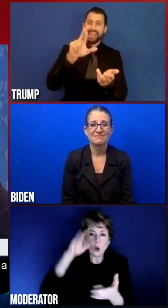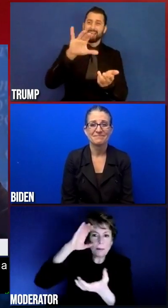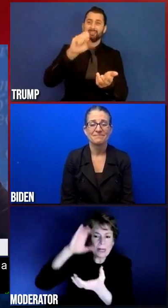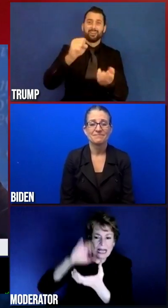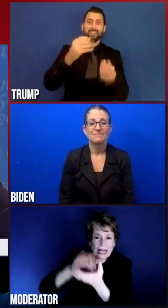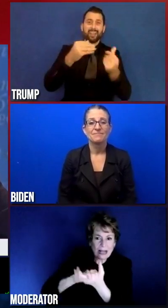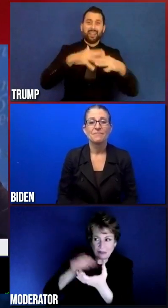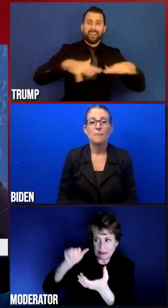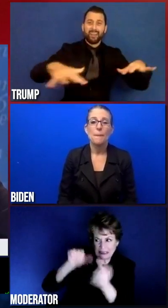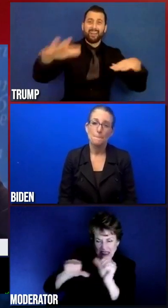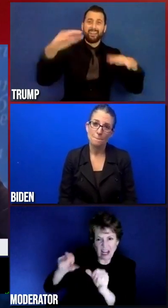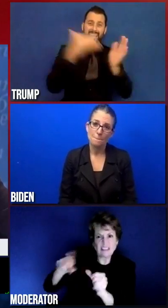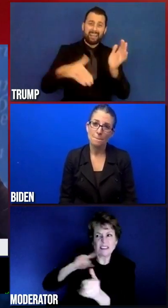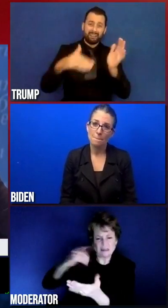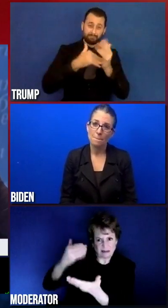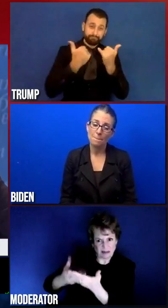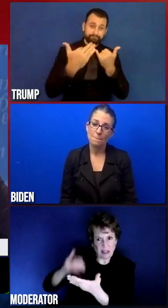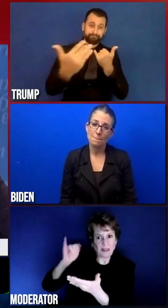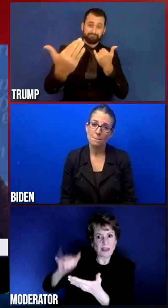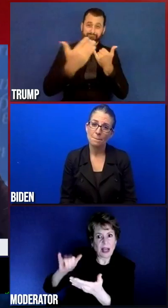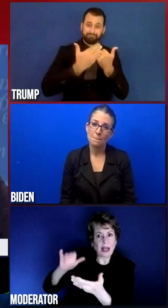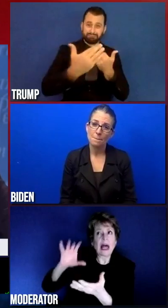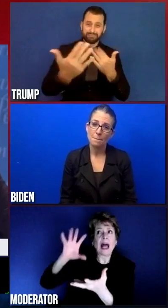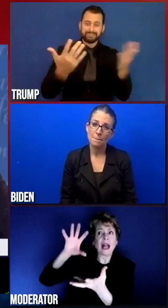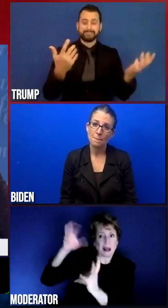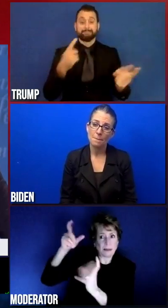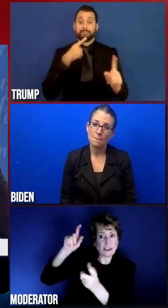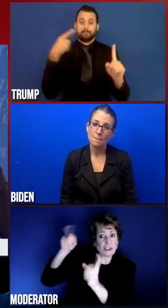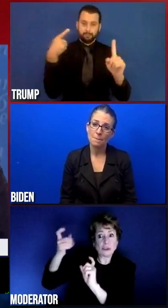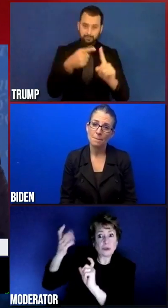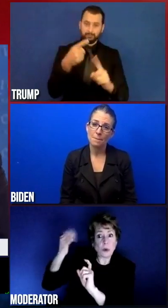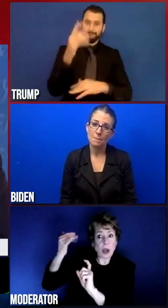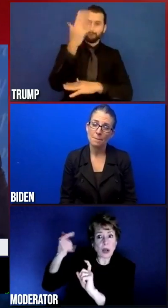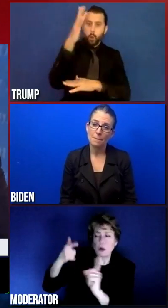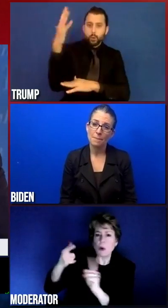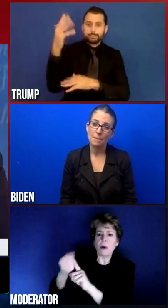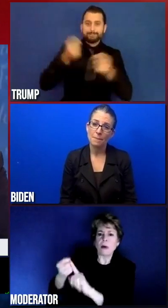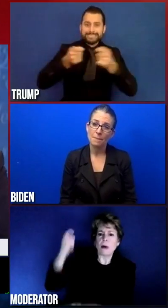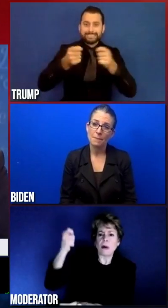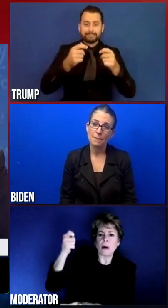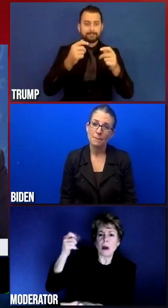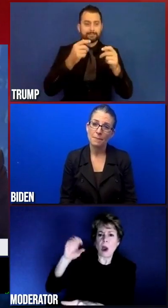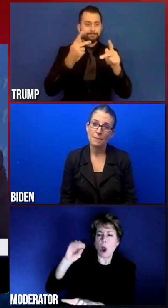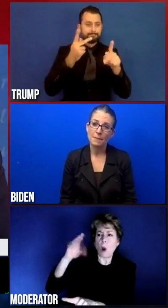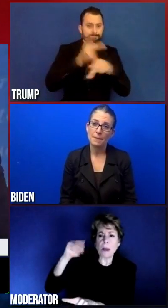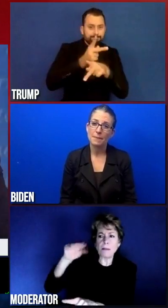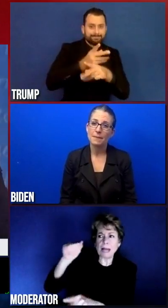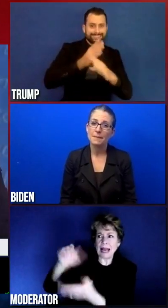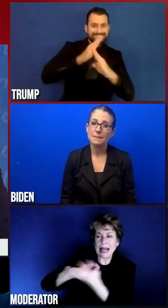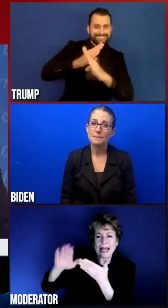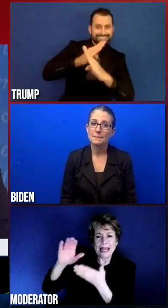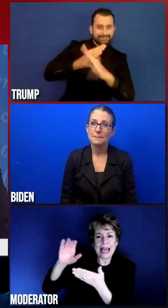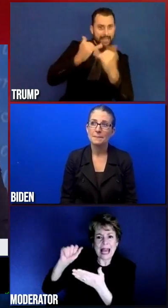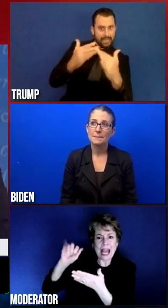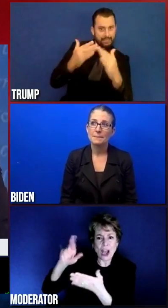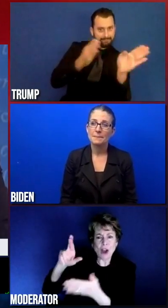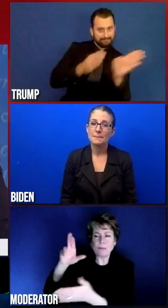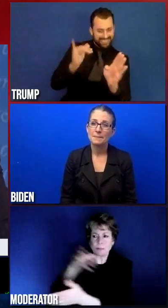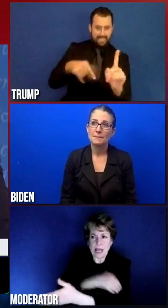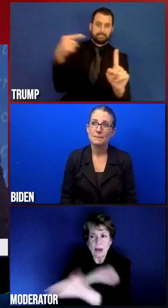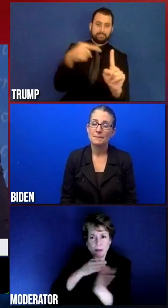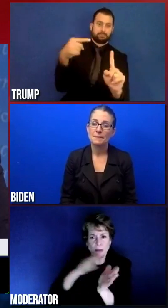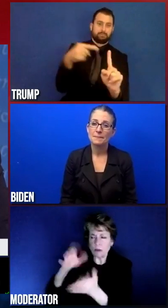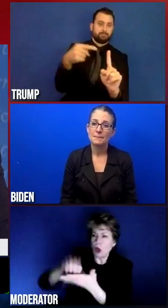have you rolled back the Obama Clean Power Plan, which limited carbon emissions in power plants? Why have you relaxed? Because